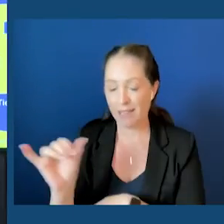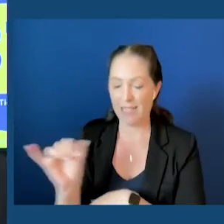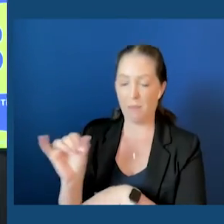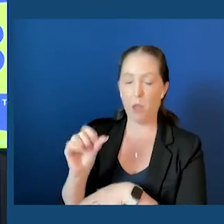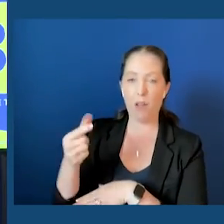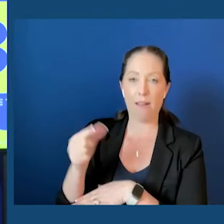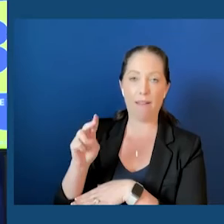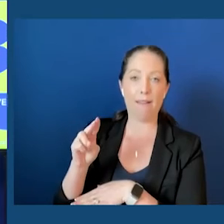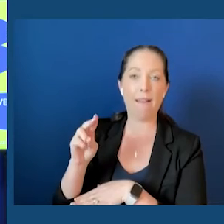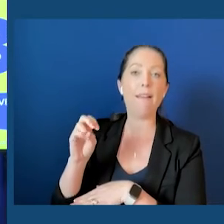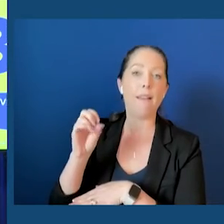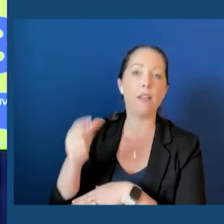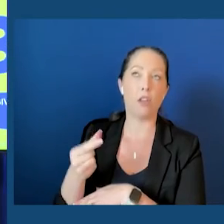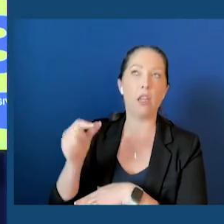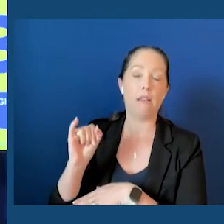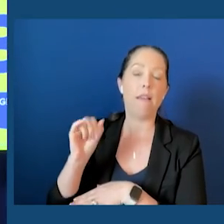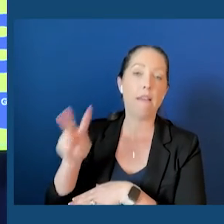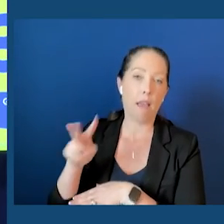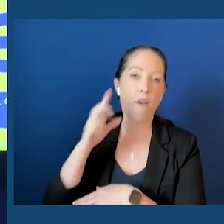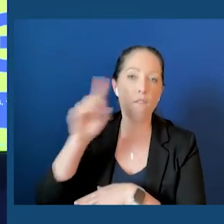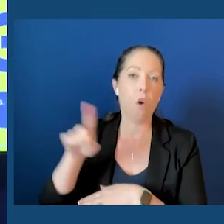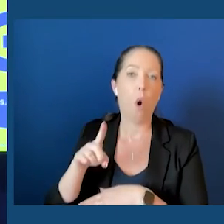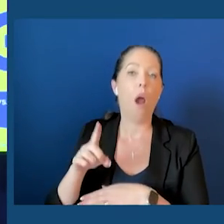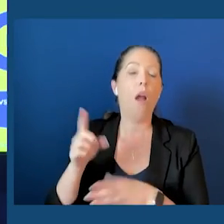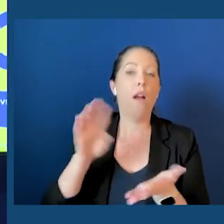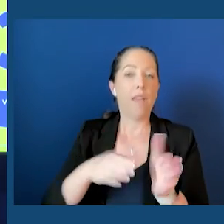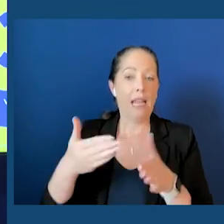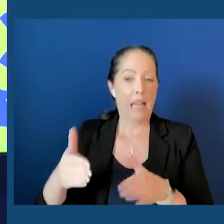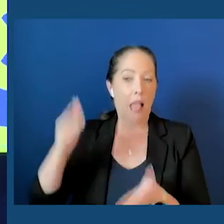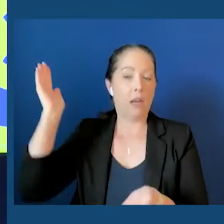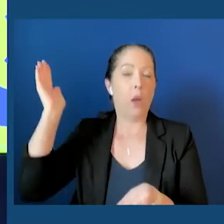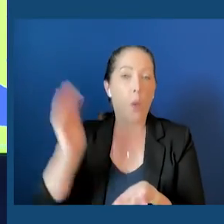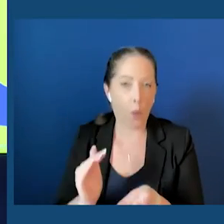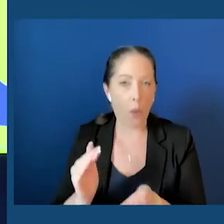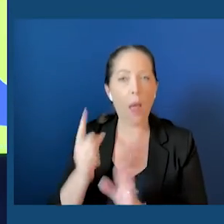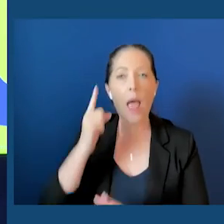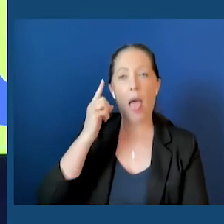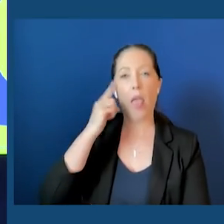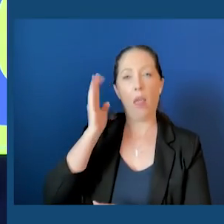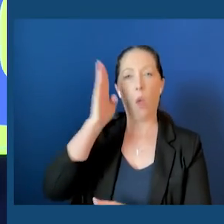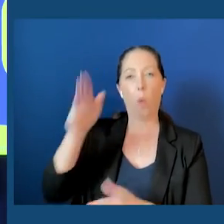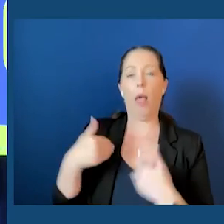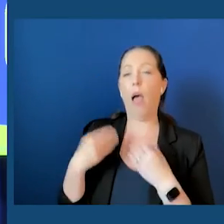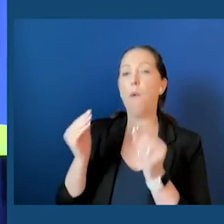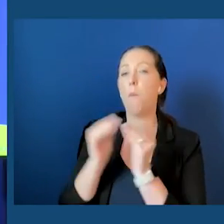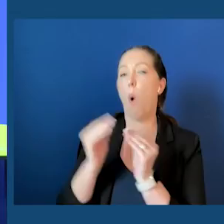violence fatalities and injuries. So I think there'll be more to share on that as we launch that effort.